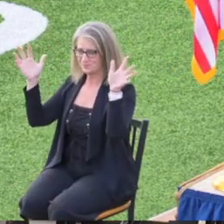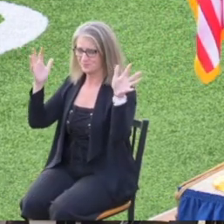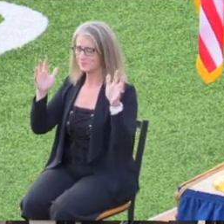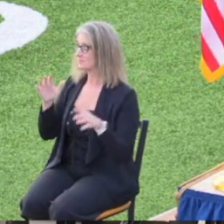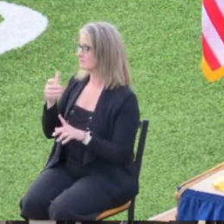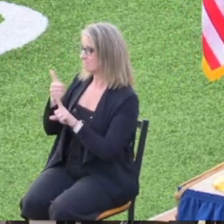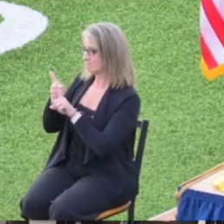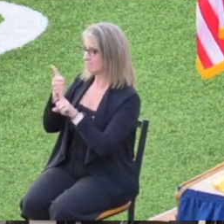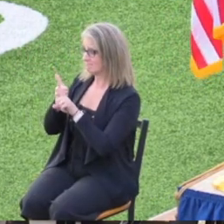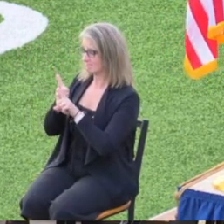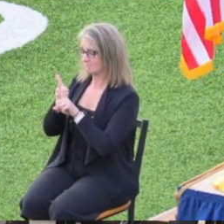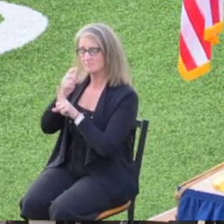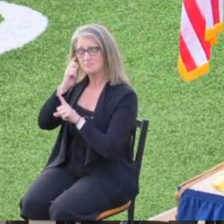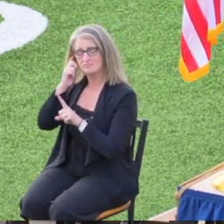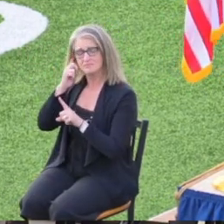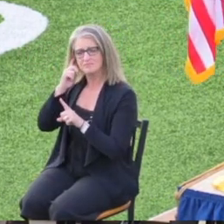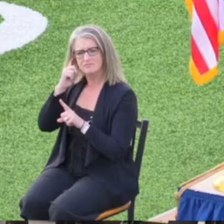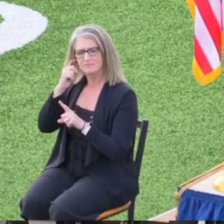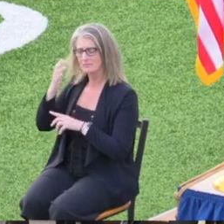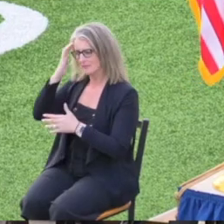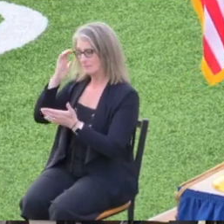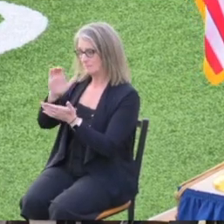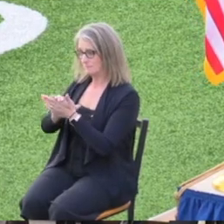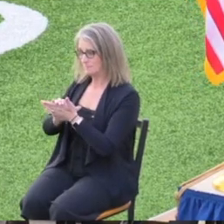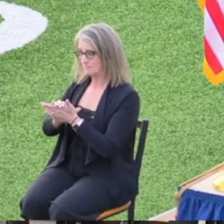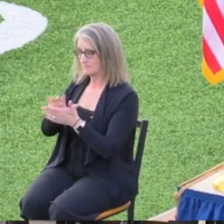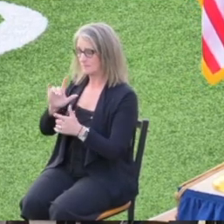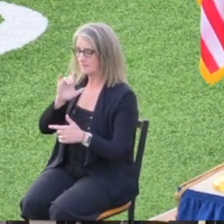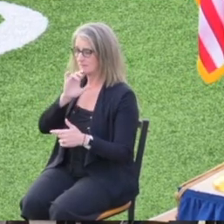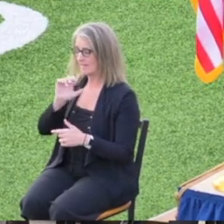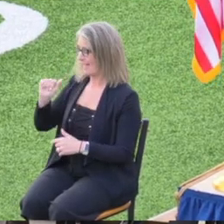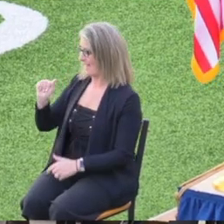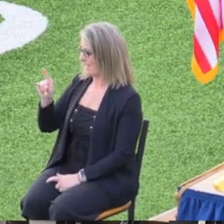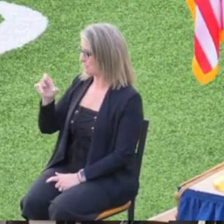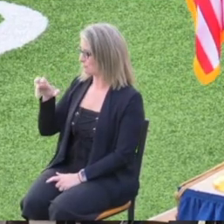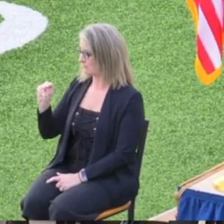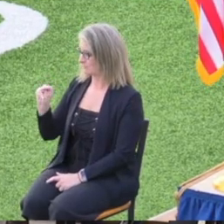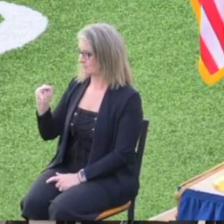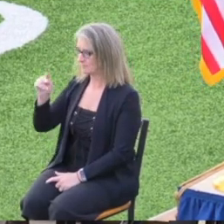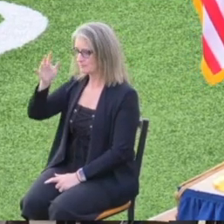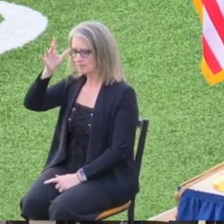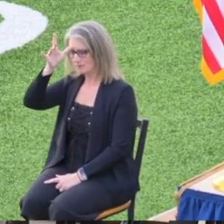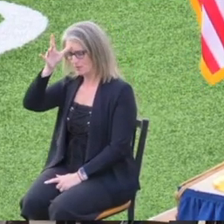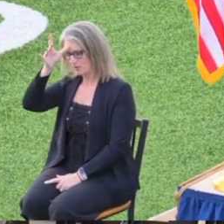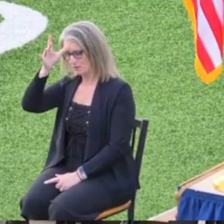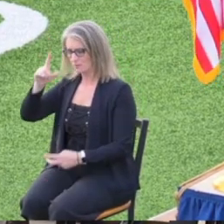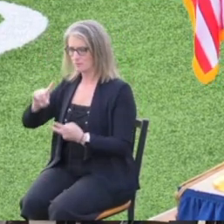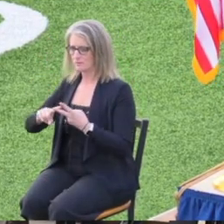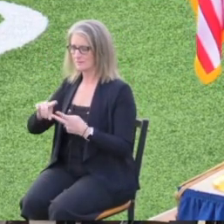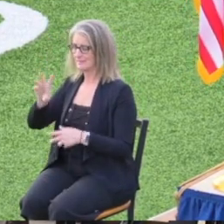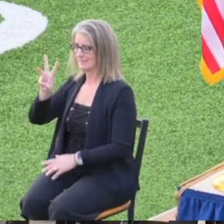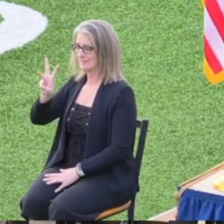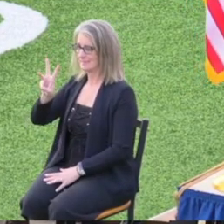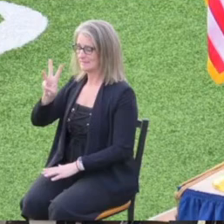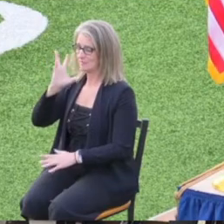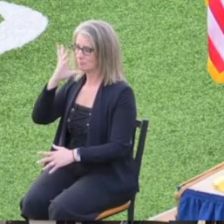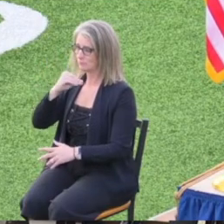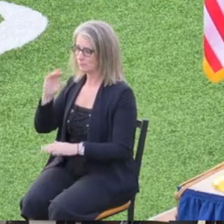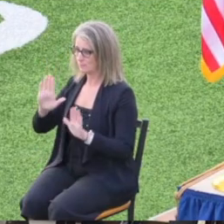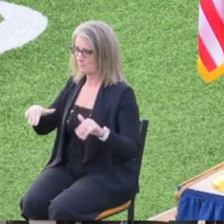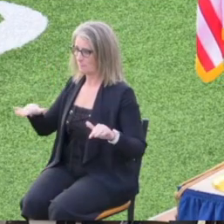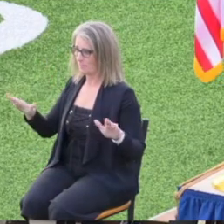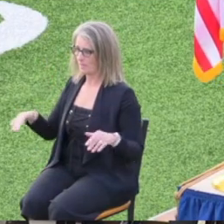Mr. Rivera is a husband to Adrian and a father to 6 beautiful